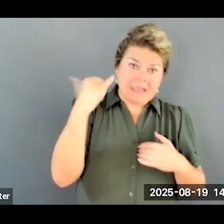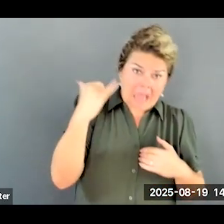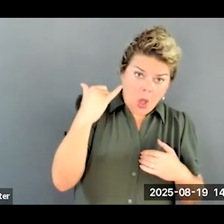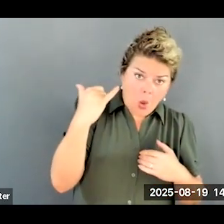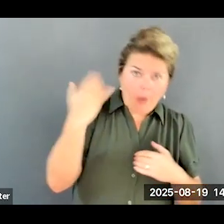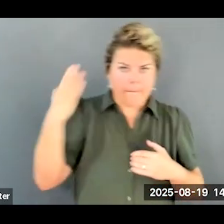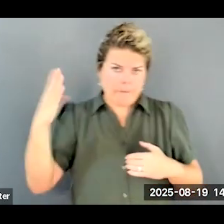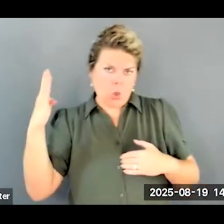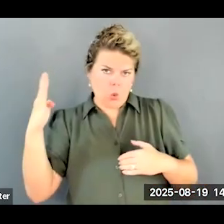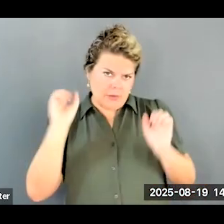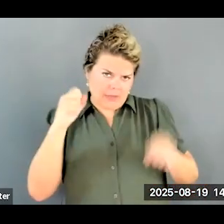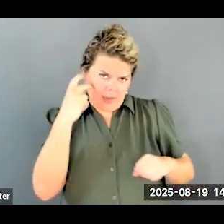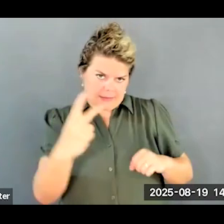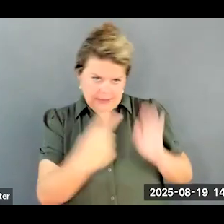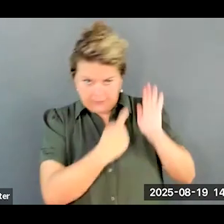blue.